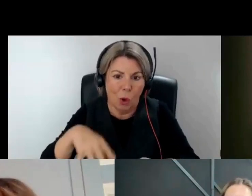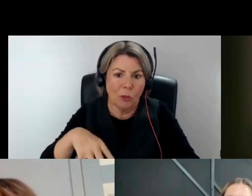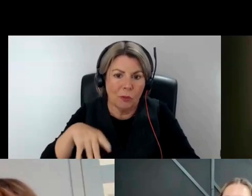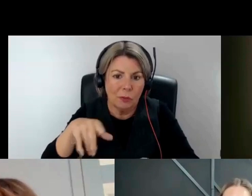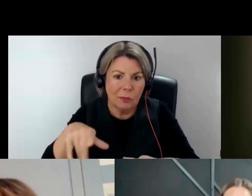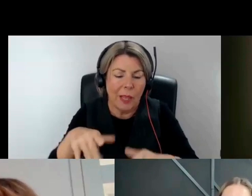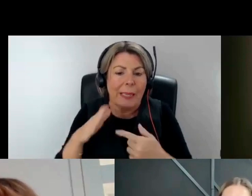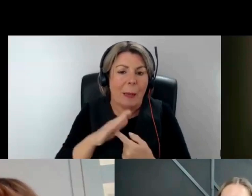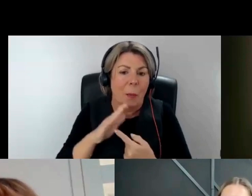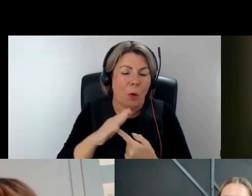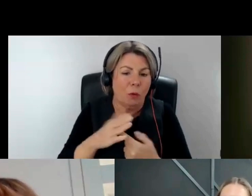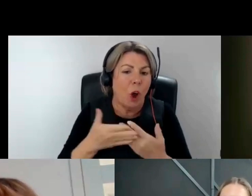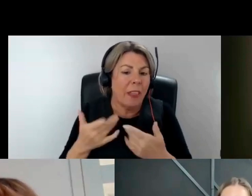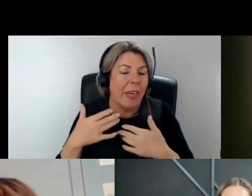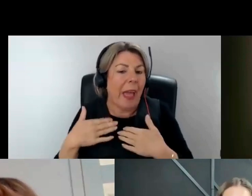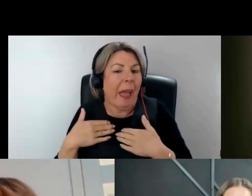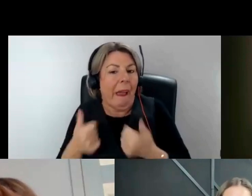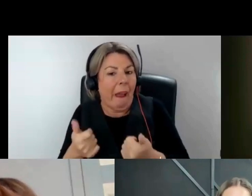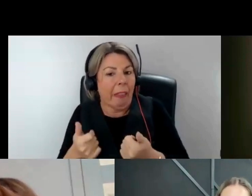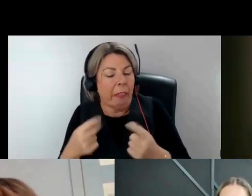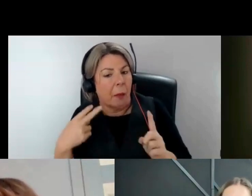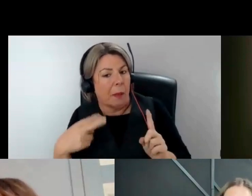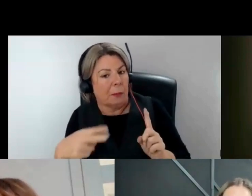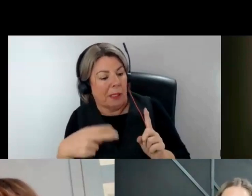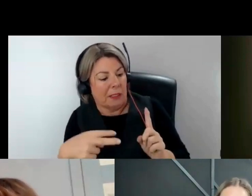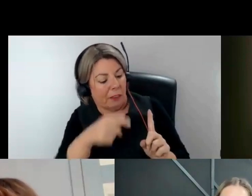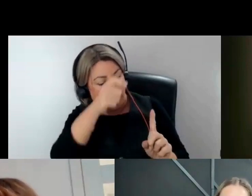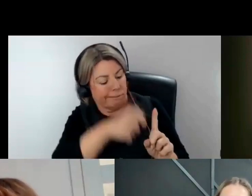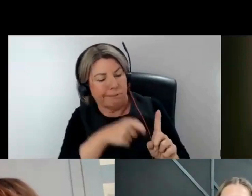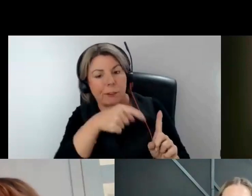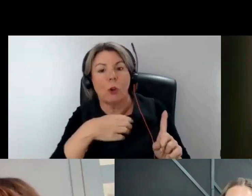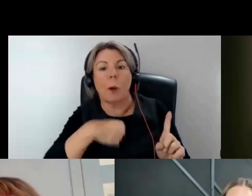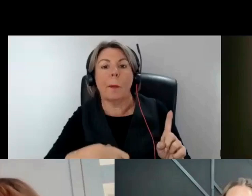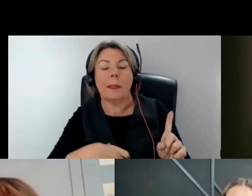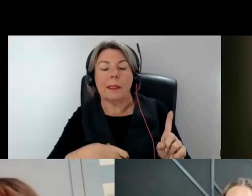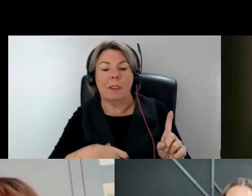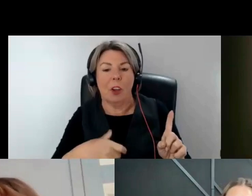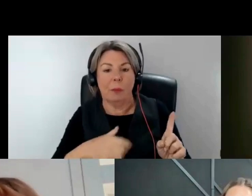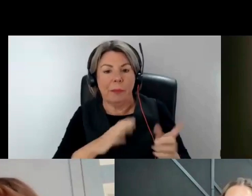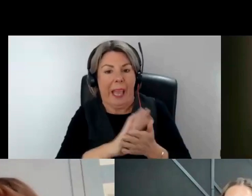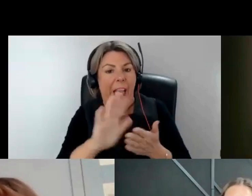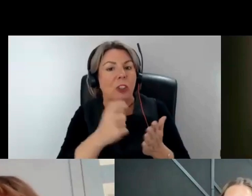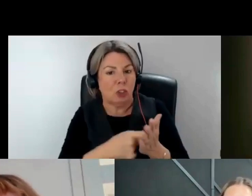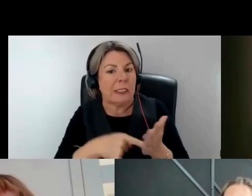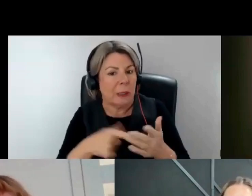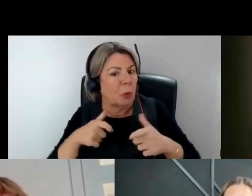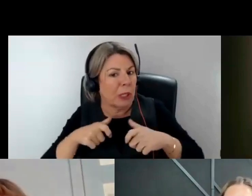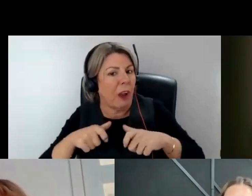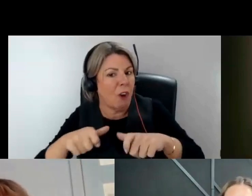from a other health perspective to take your HRT until that sort of normal menopause